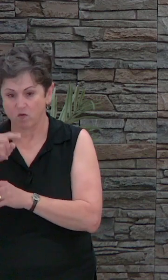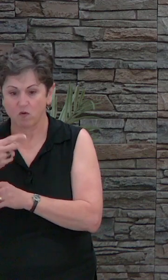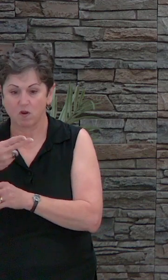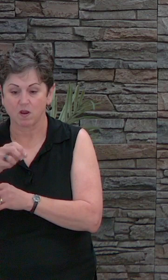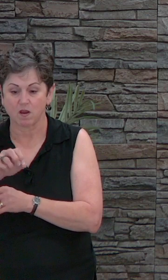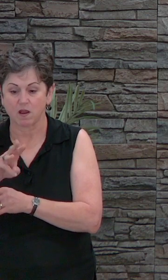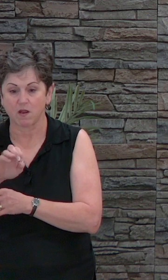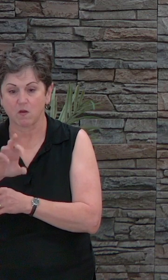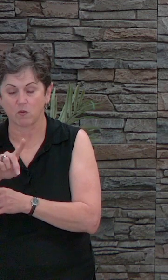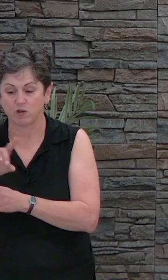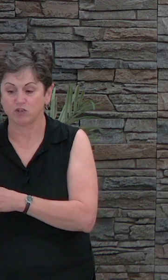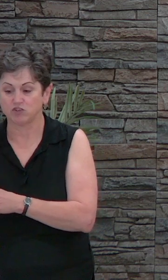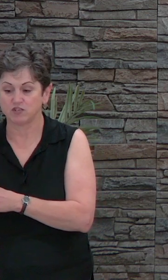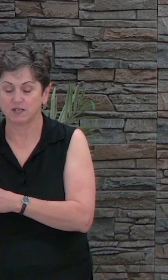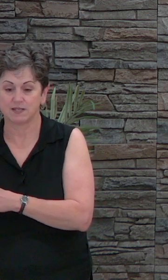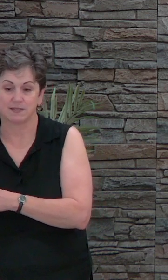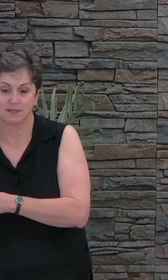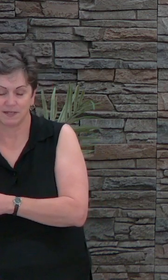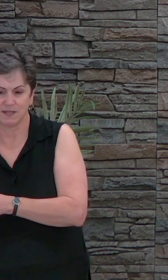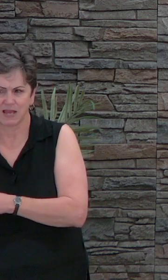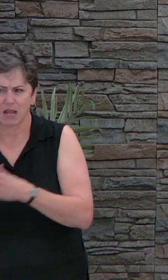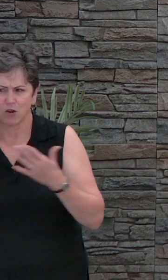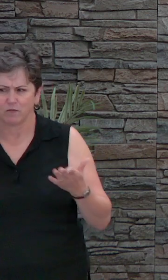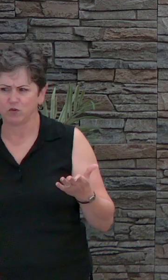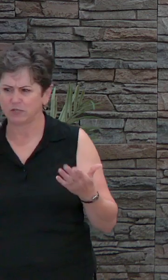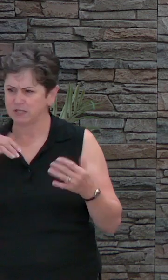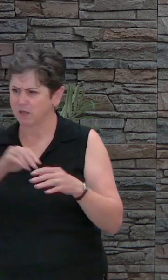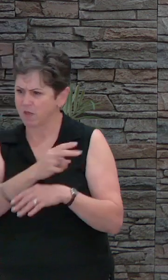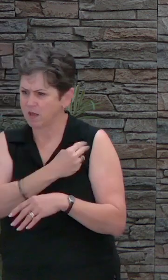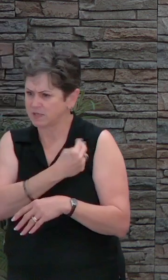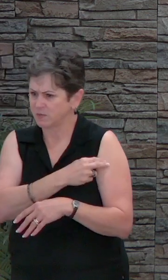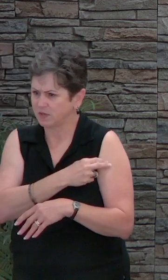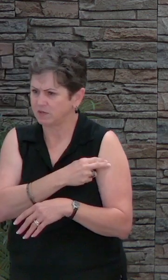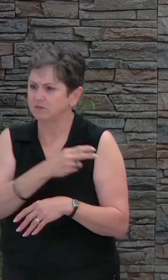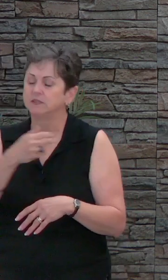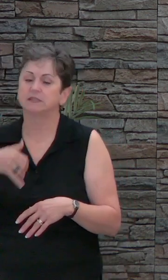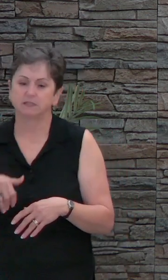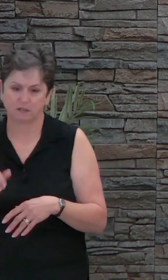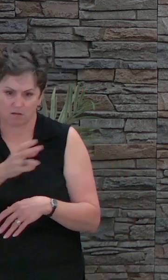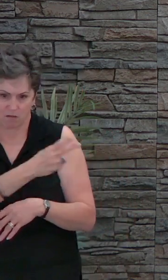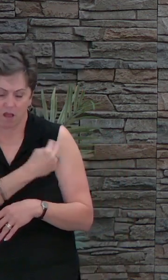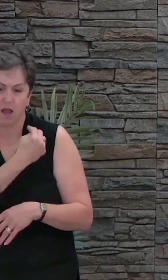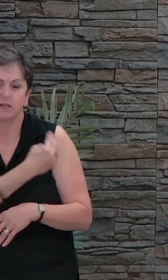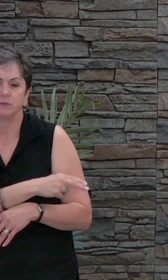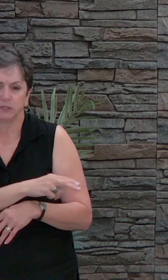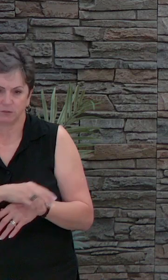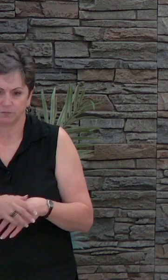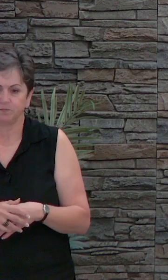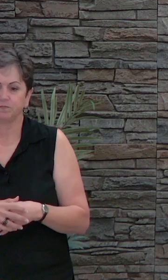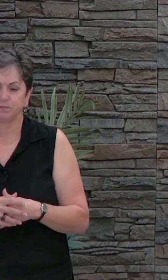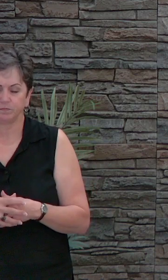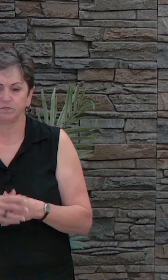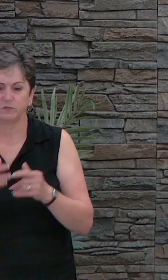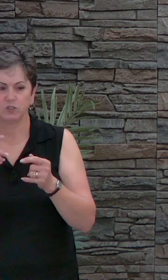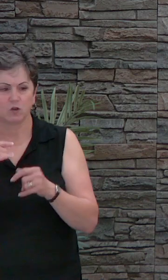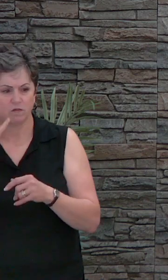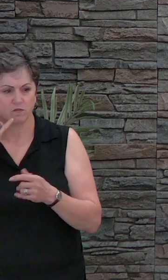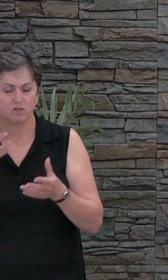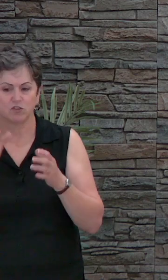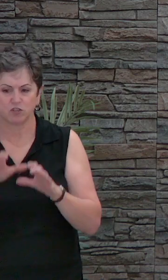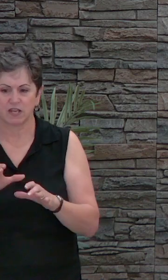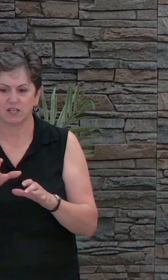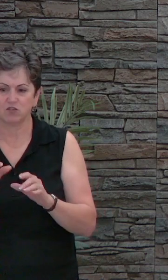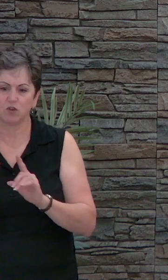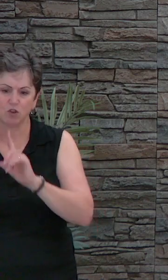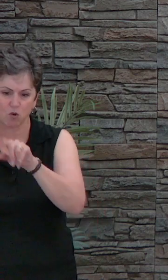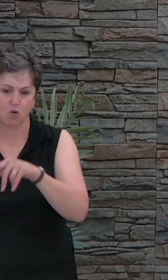Howard Jessen. I don't know if he's still in the hospital, is he? He's still in the hospital, so if there's a chance to get up